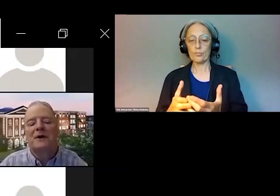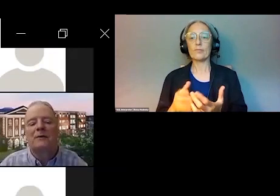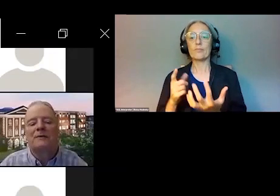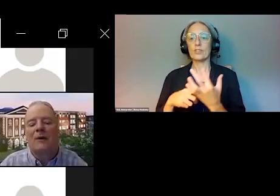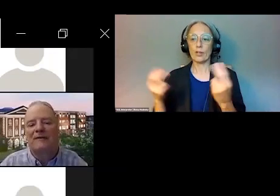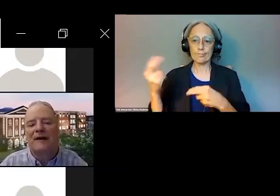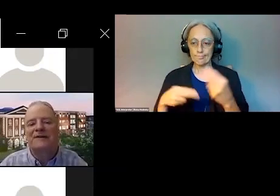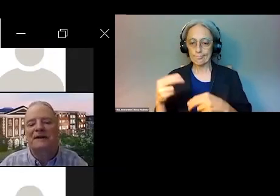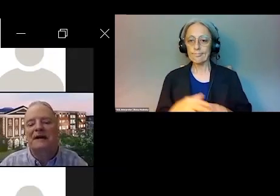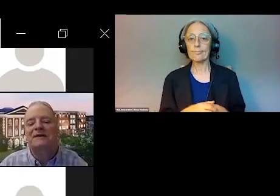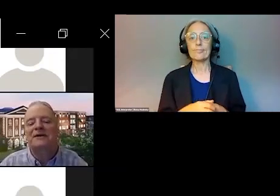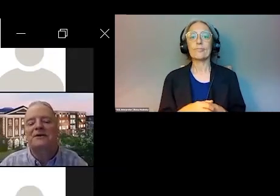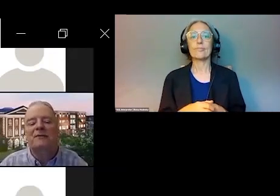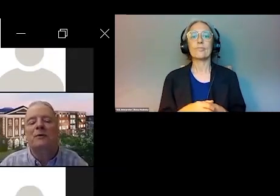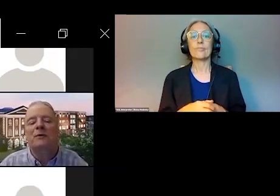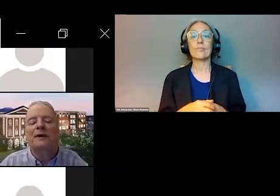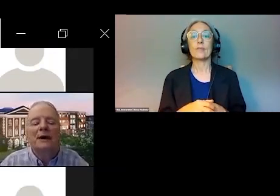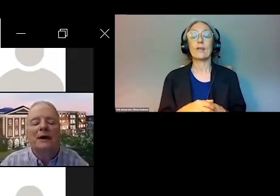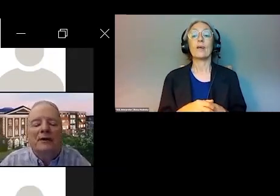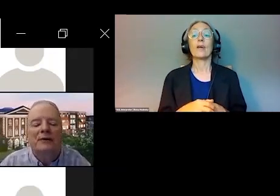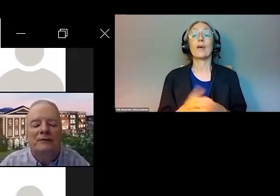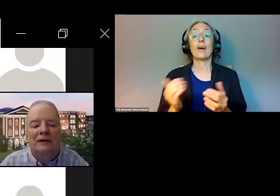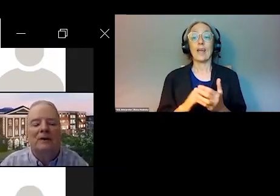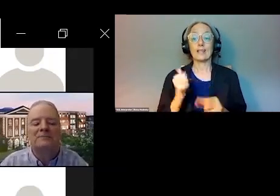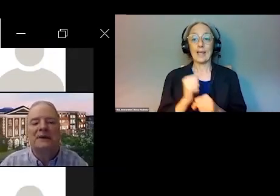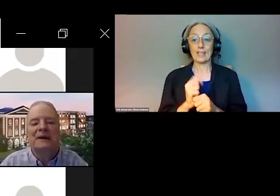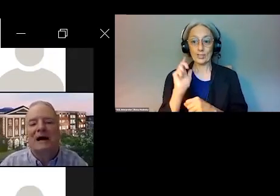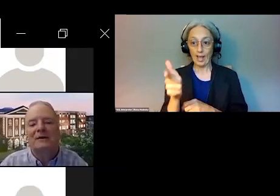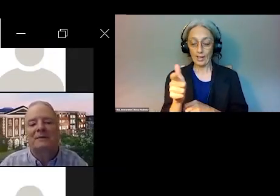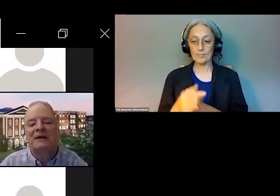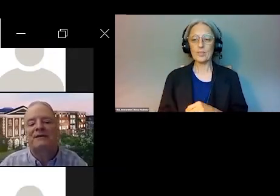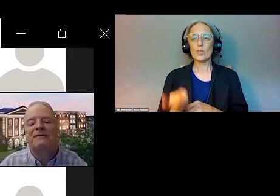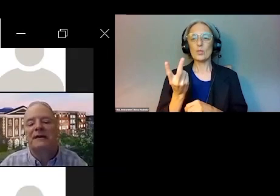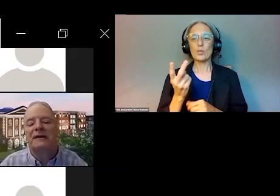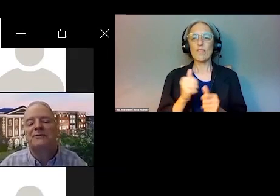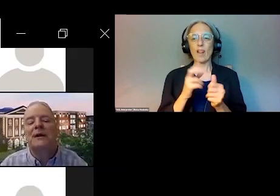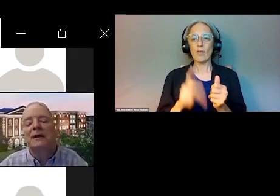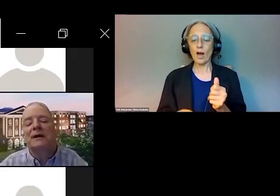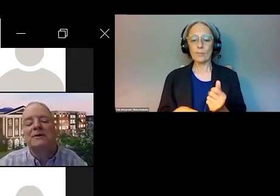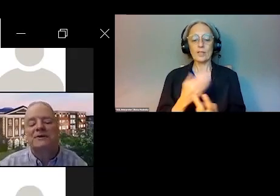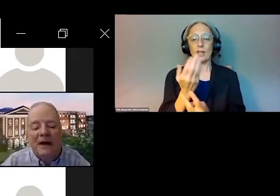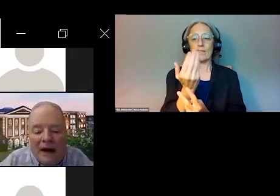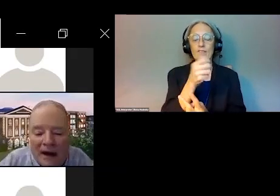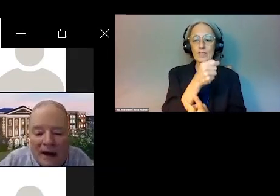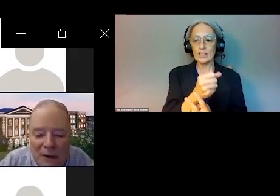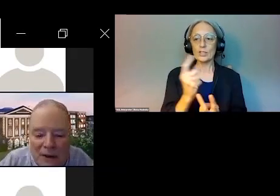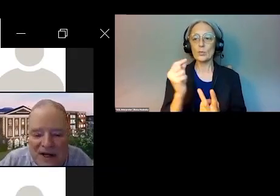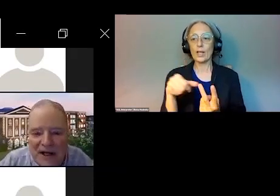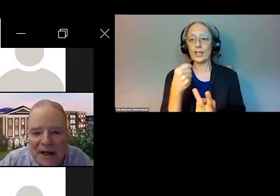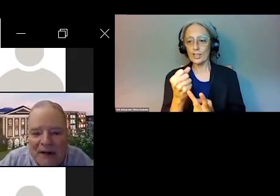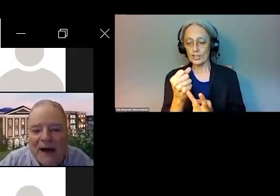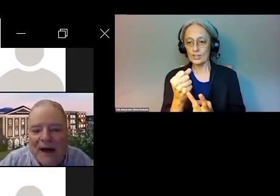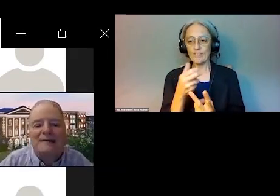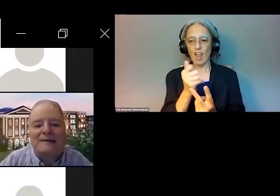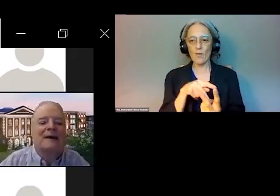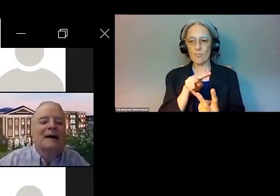And so now advancing 10 years forward, 2 follow-ups. We did follow-ups at 15 and 20 years. And you can